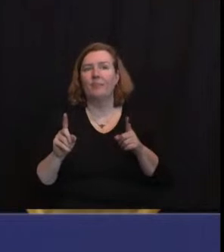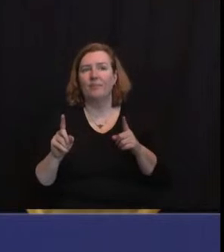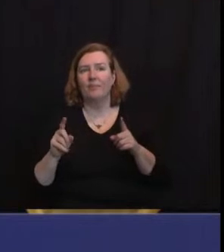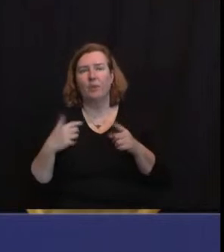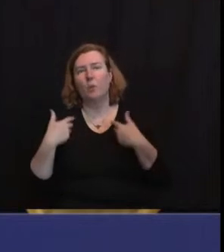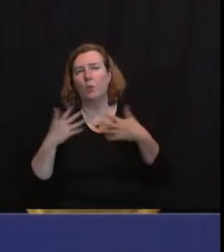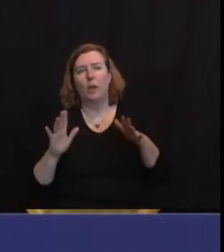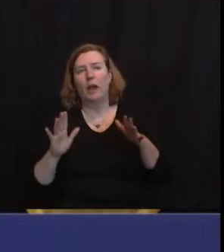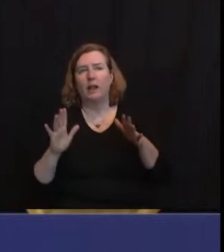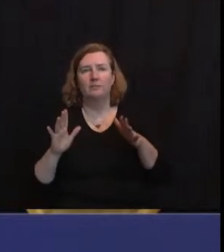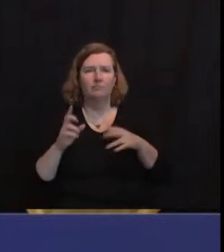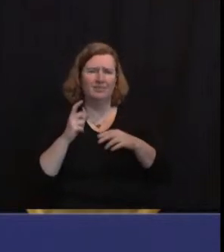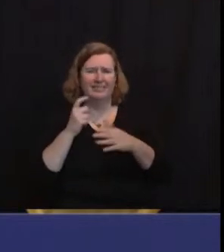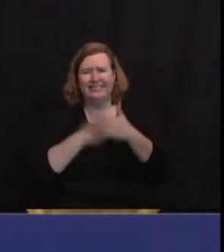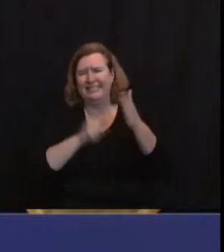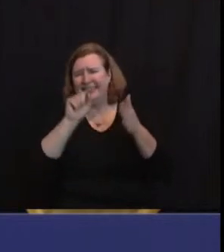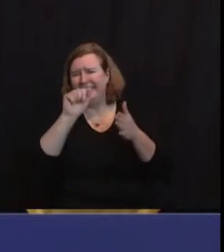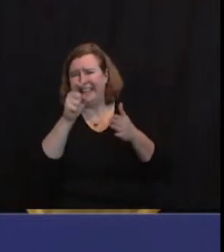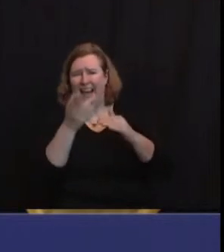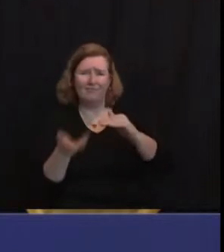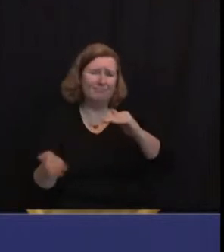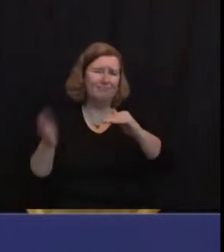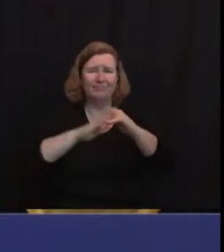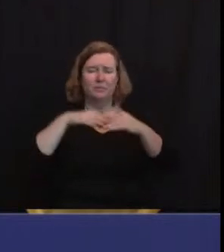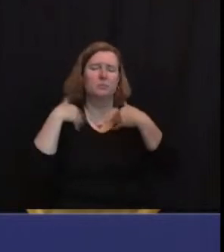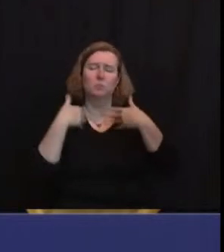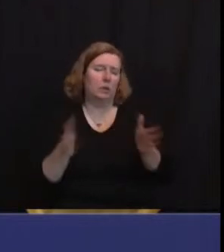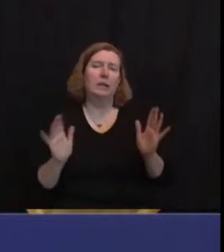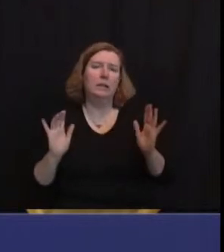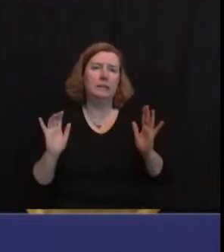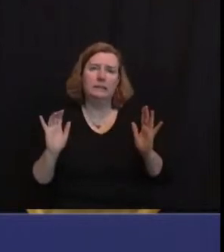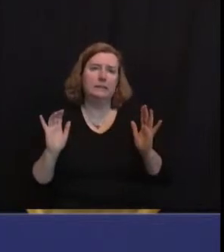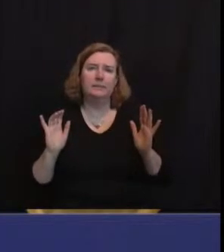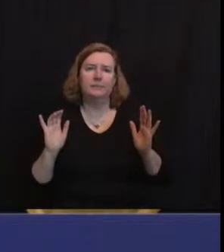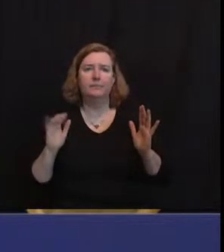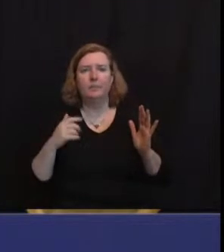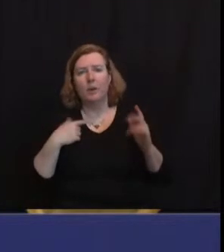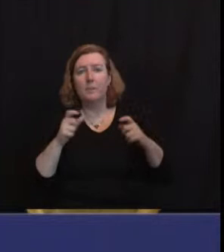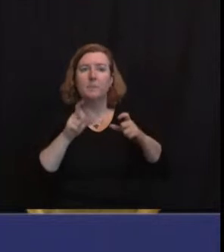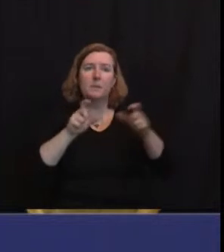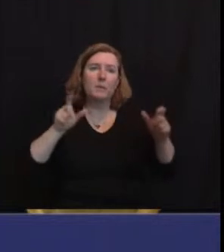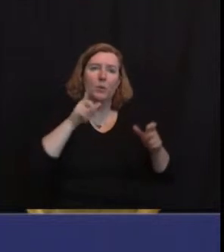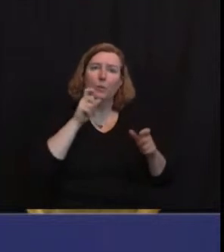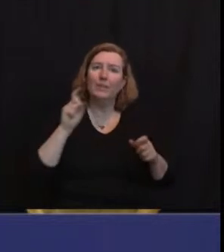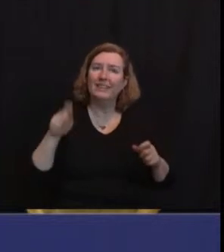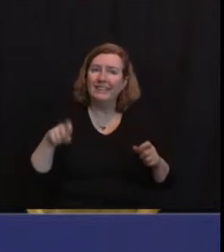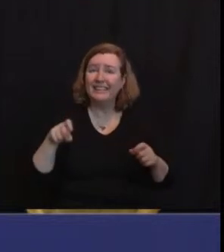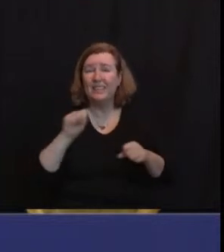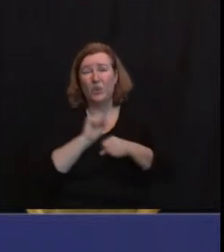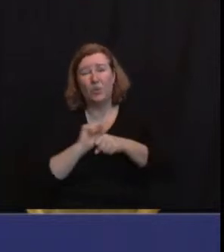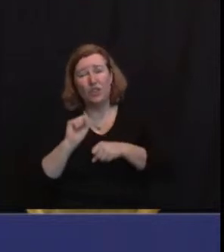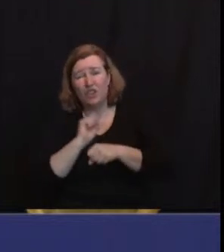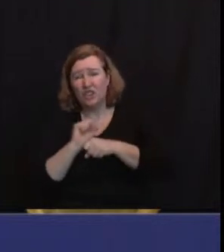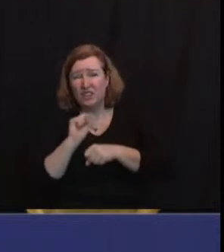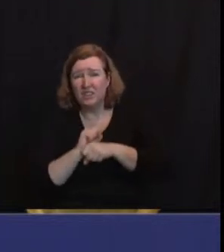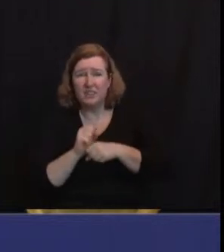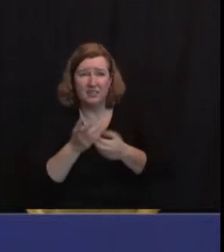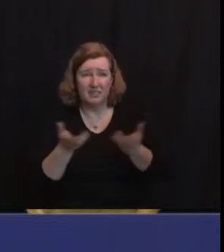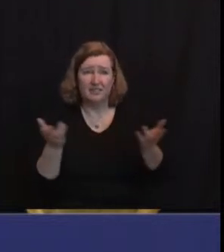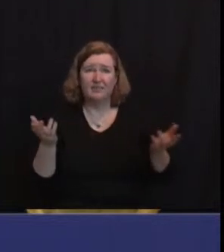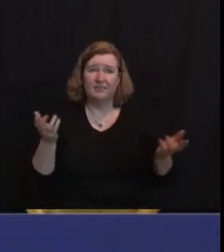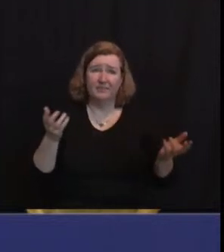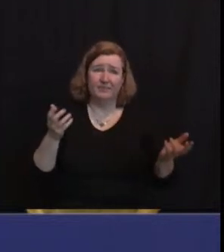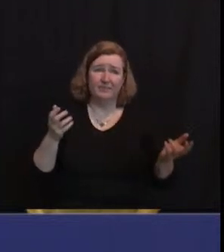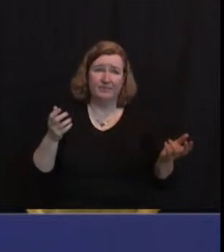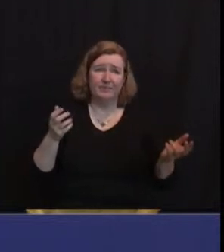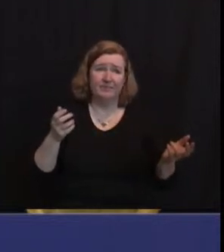lot more stuff. We still have a workforce, not necessarily say this is a point of pride, our workforce today is smaller than it was when I had